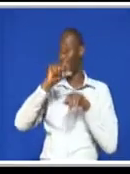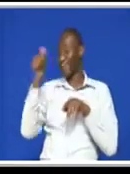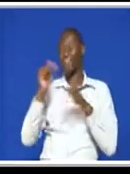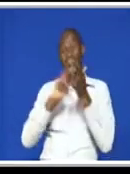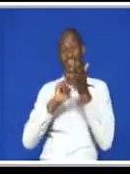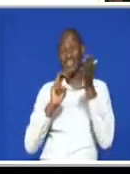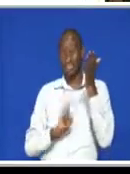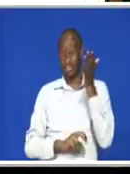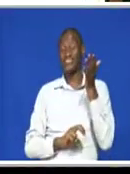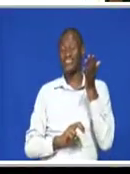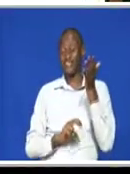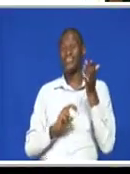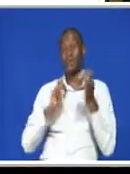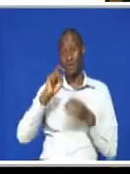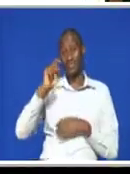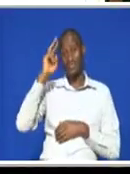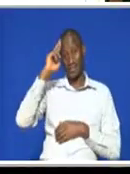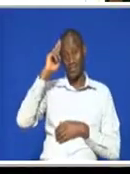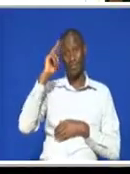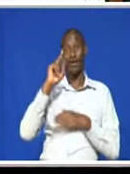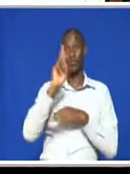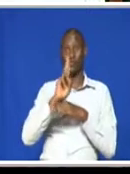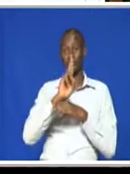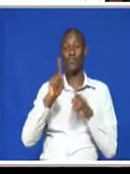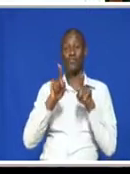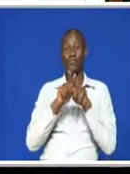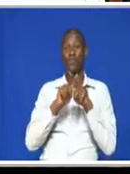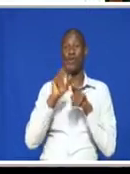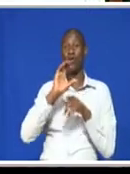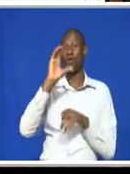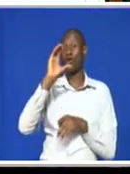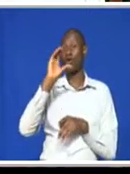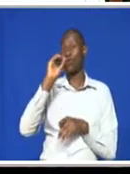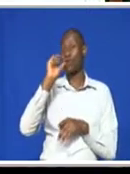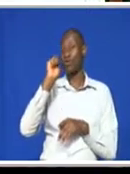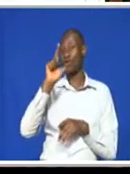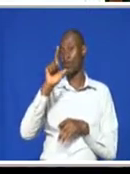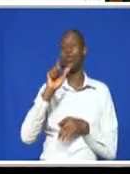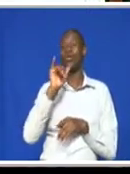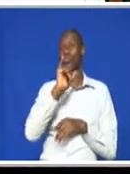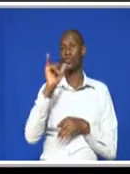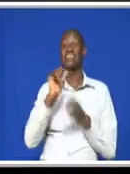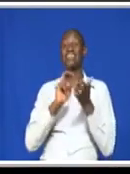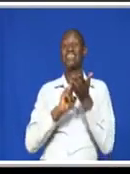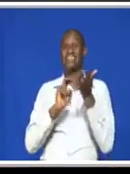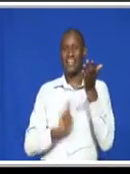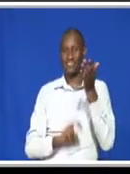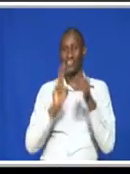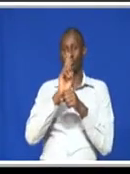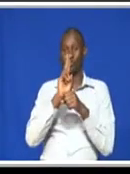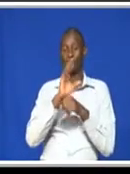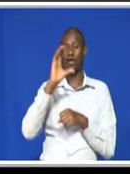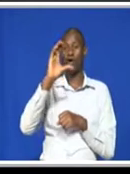disadvantage that we need to bear in mind as we think about the use of coal. So those are the disadvantages of using